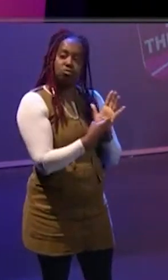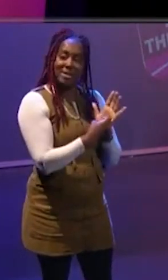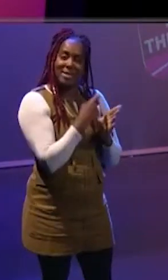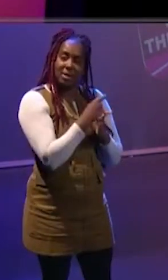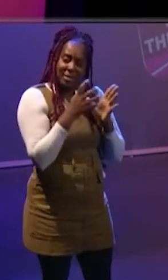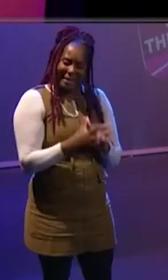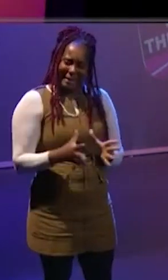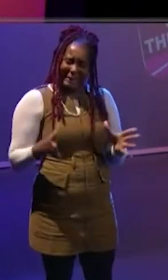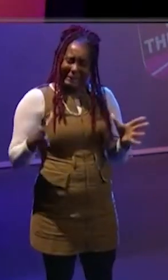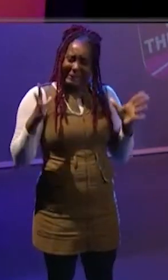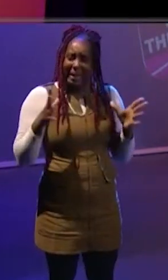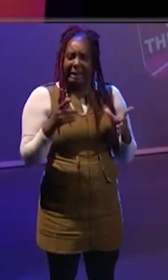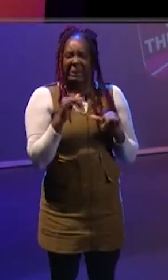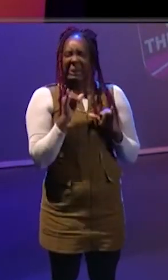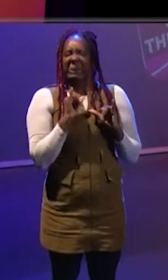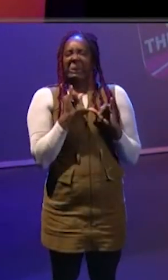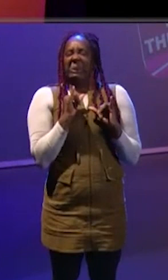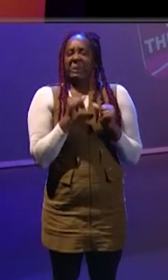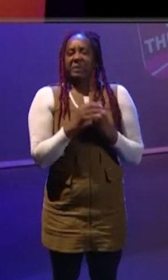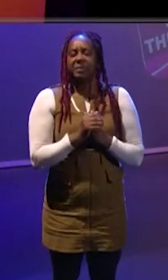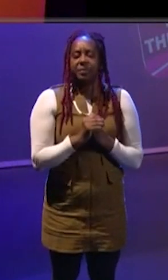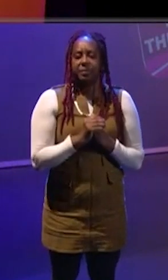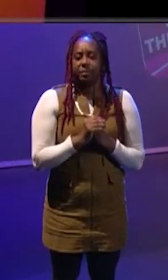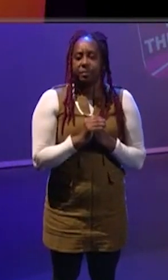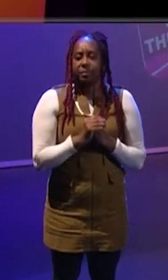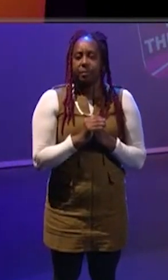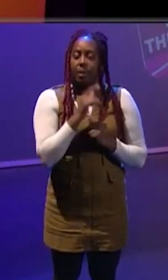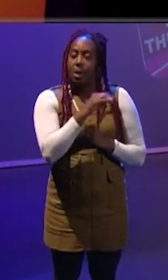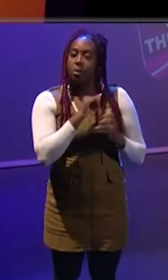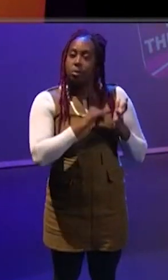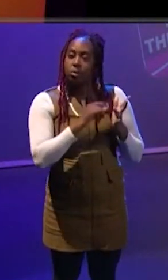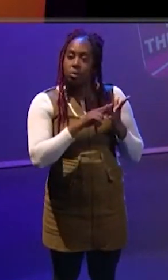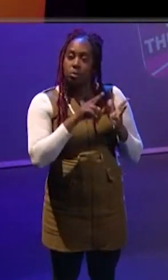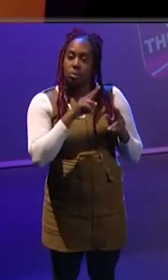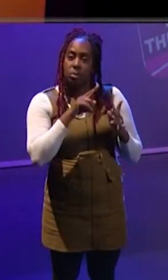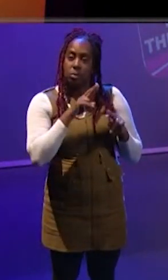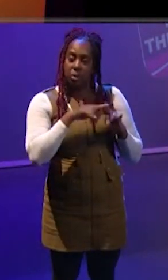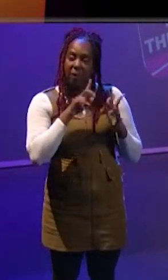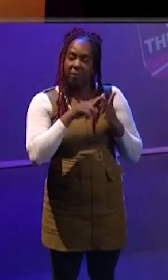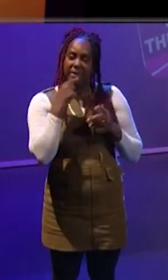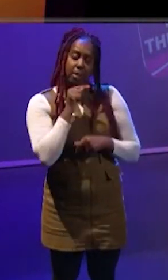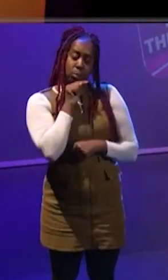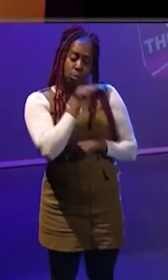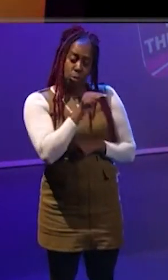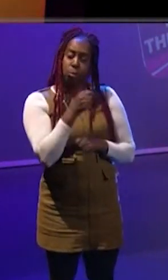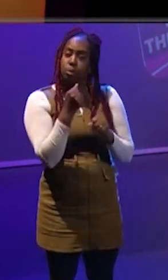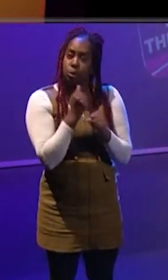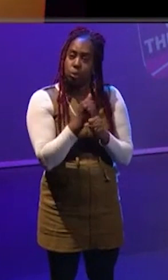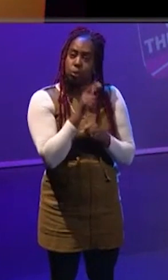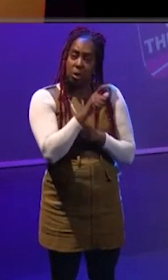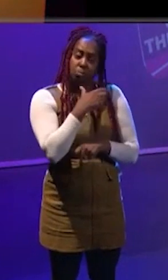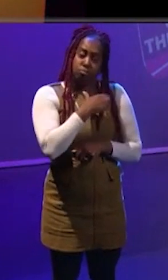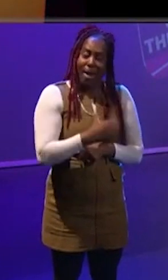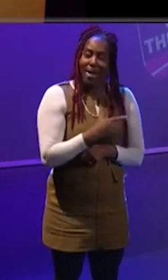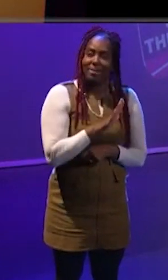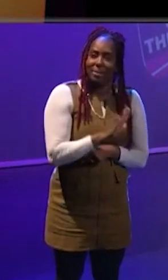and this sounds really like, ooh, but I think that what Sophie's really saying is that it's around you as a producer or a brand. And that